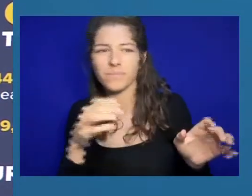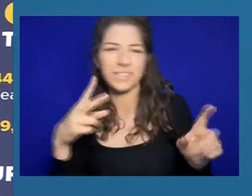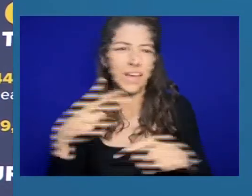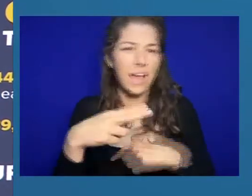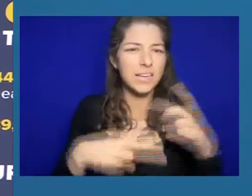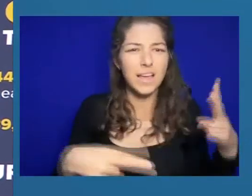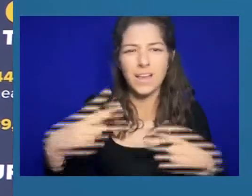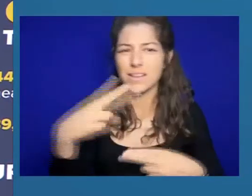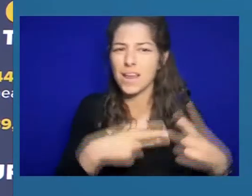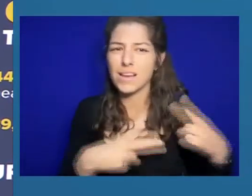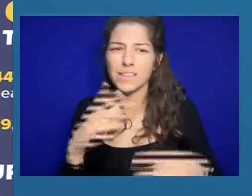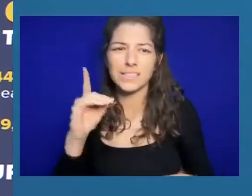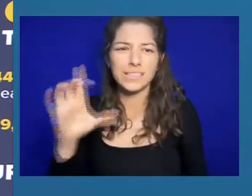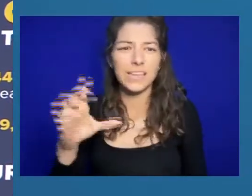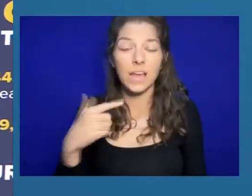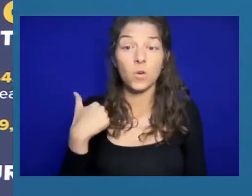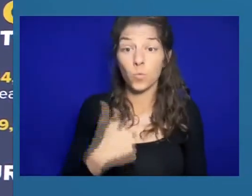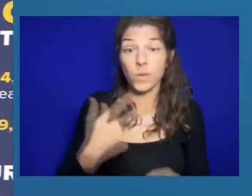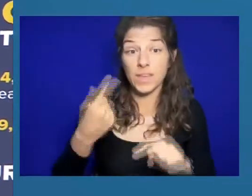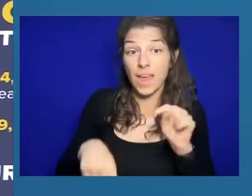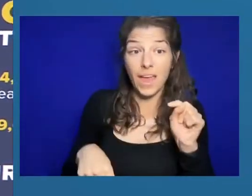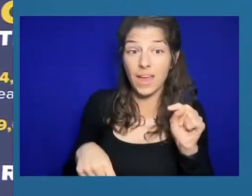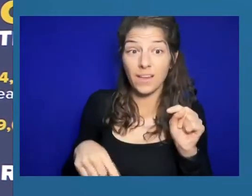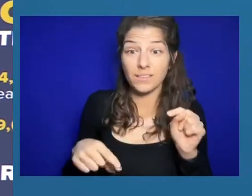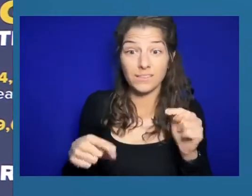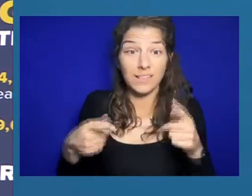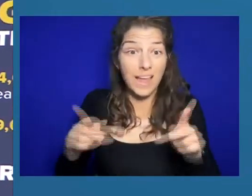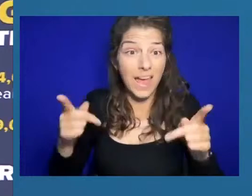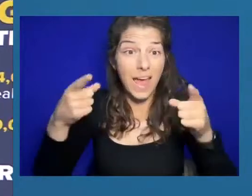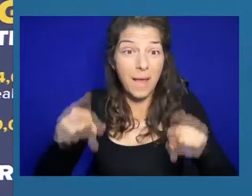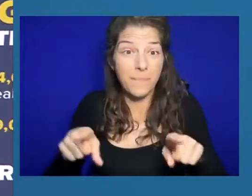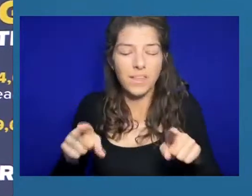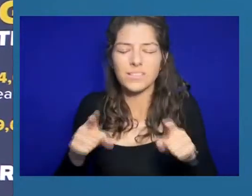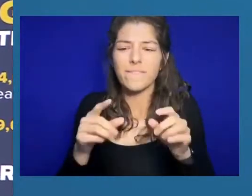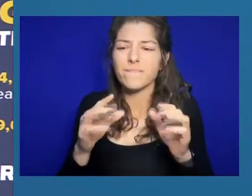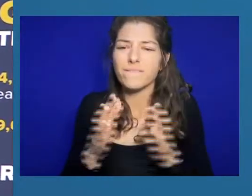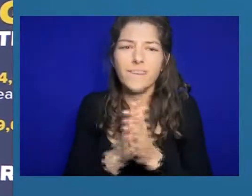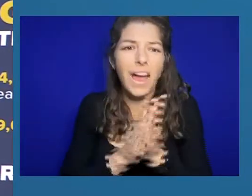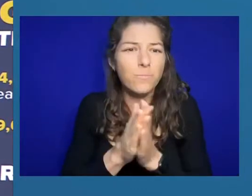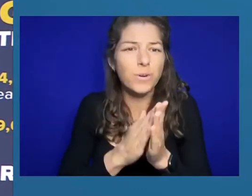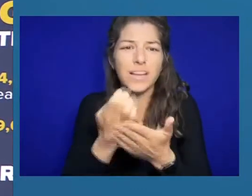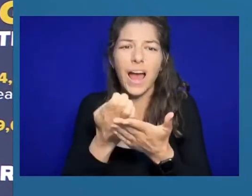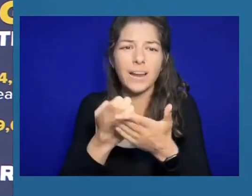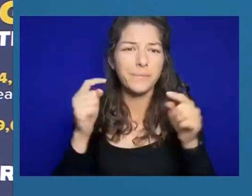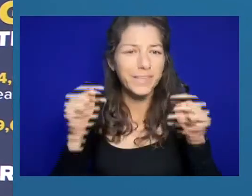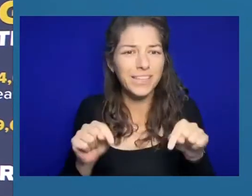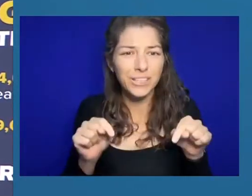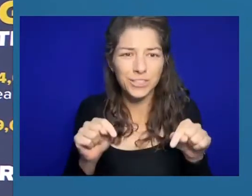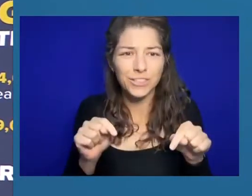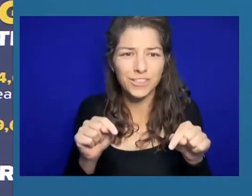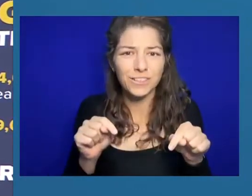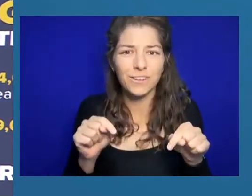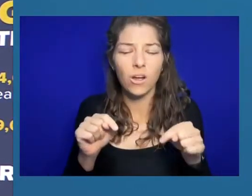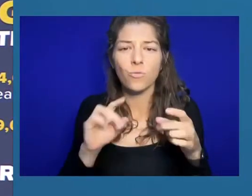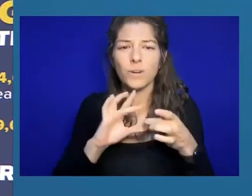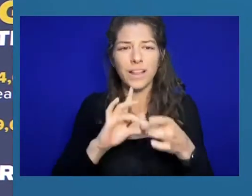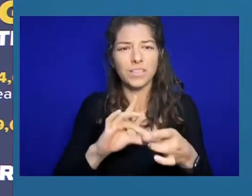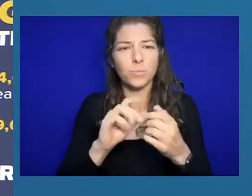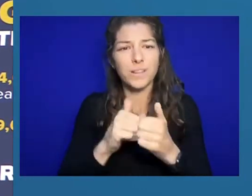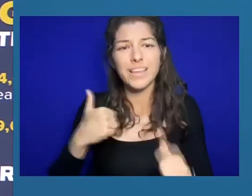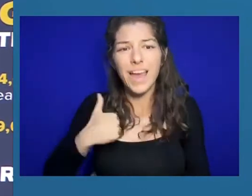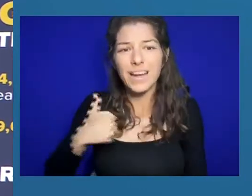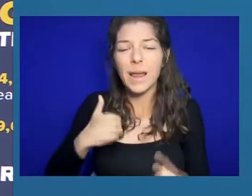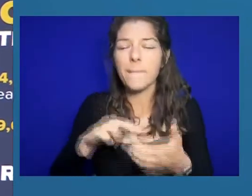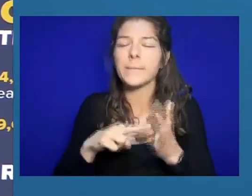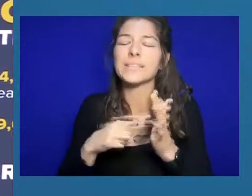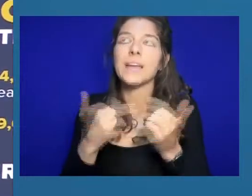Washington, and we cannot have this happen because there's such a vibrant economy here. Our relationship with Canada means